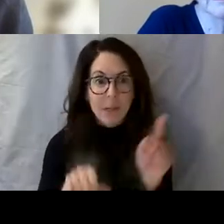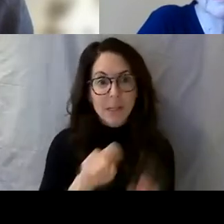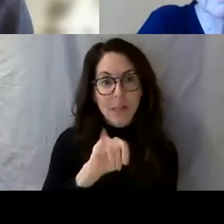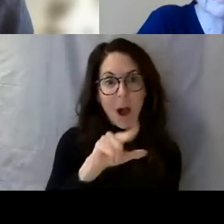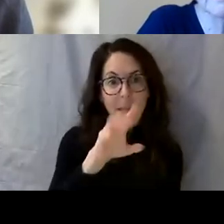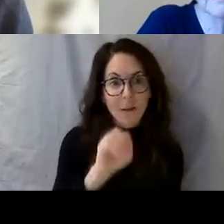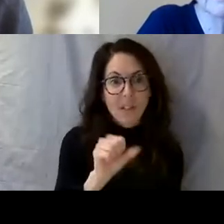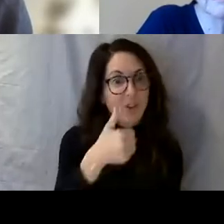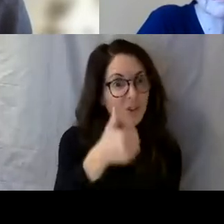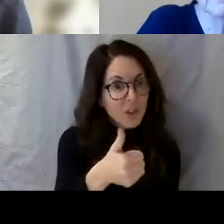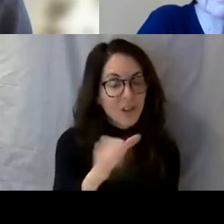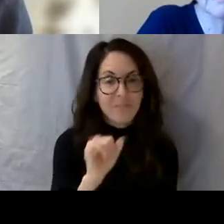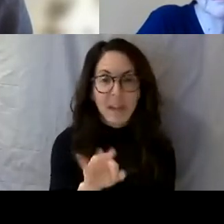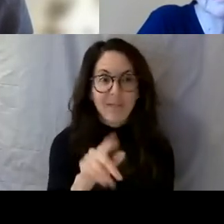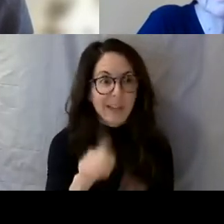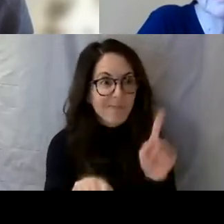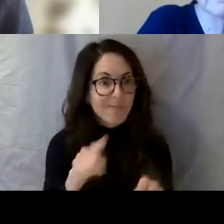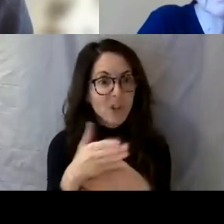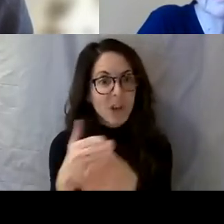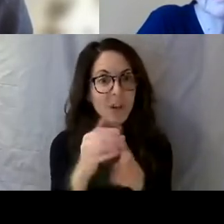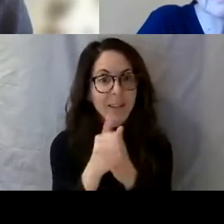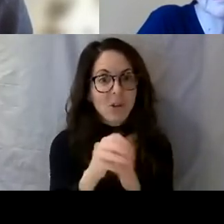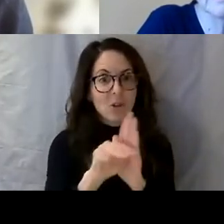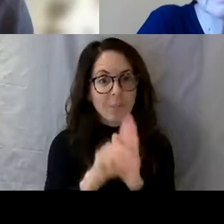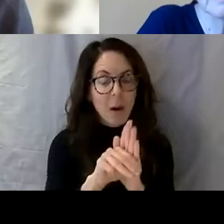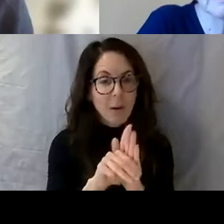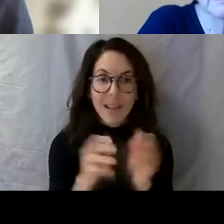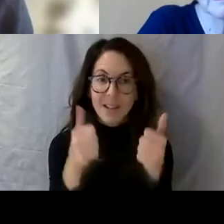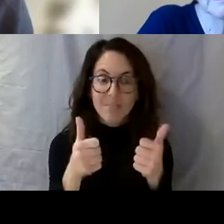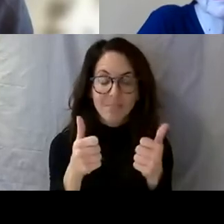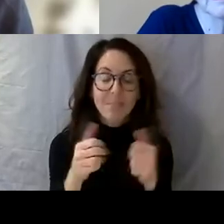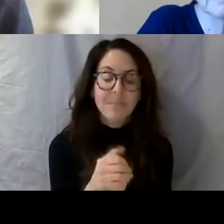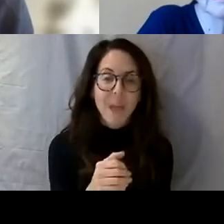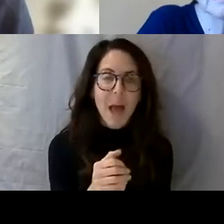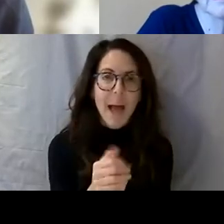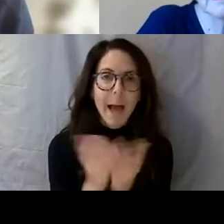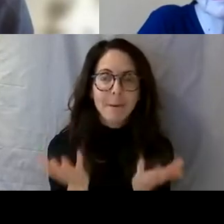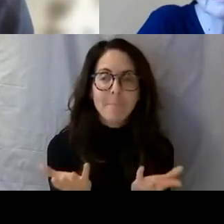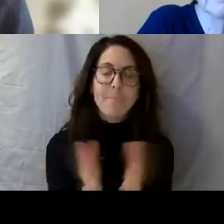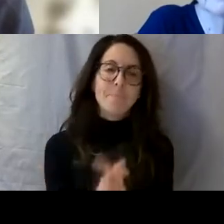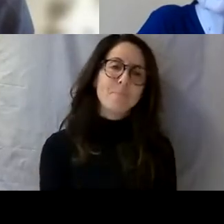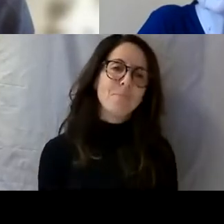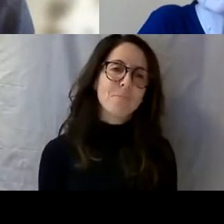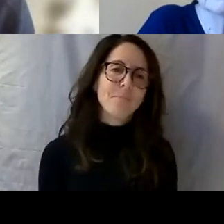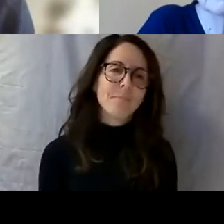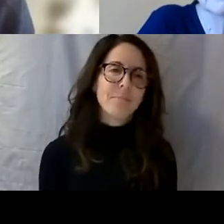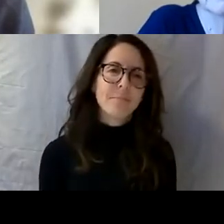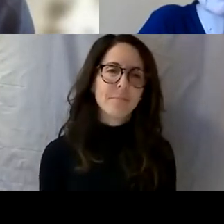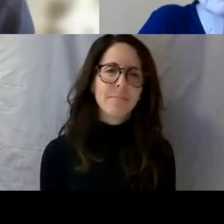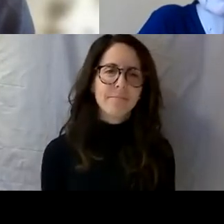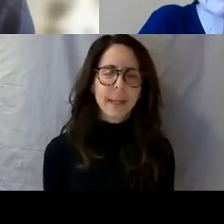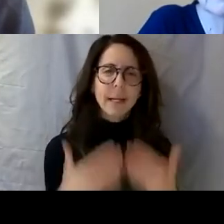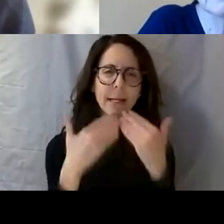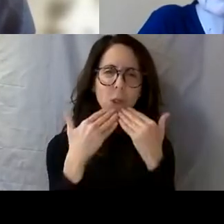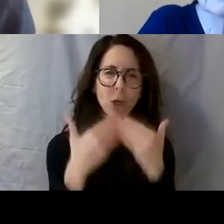shared leadership model of that kind that can be it really opening for the